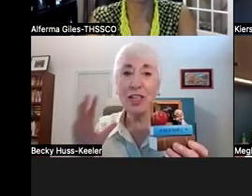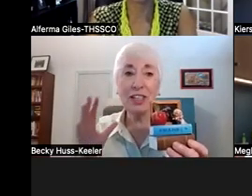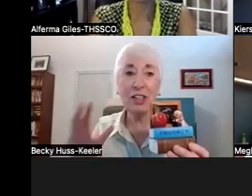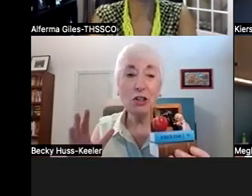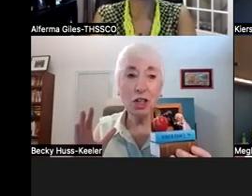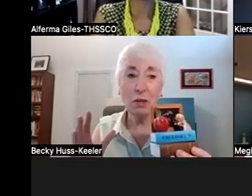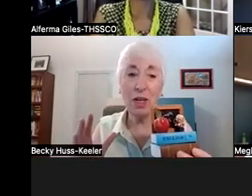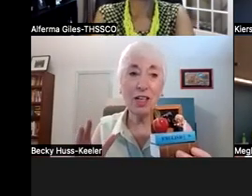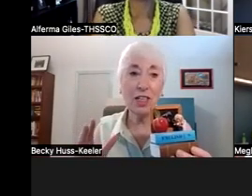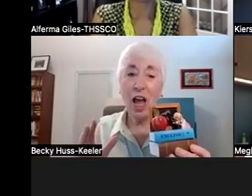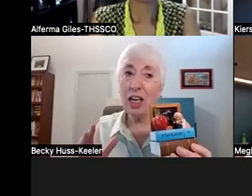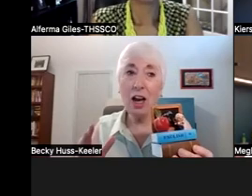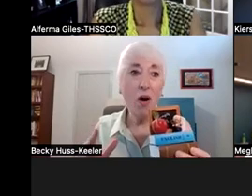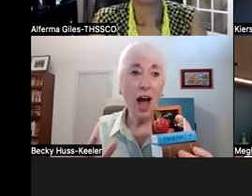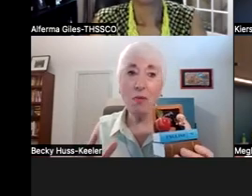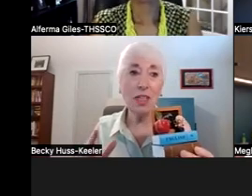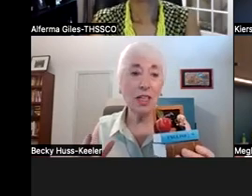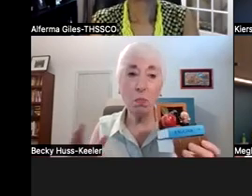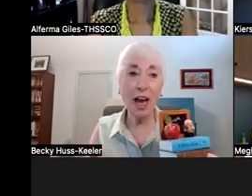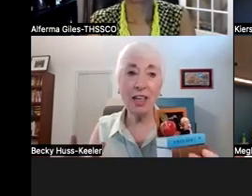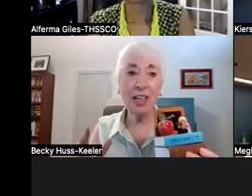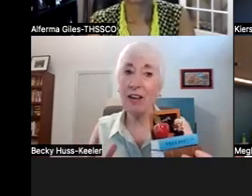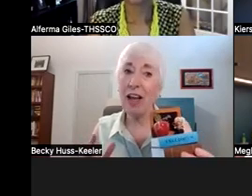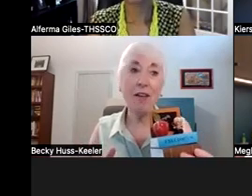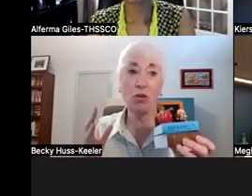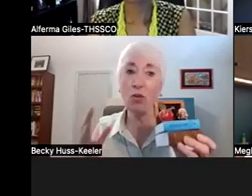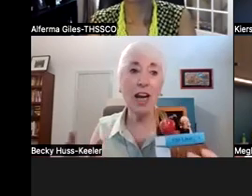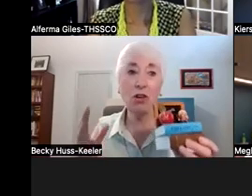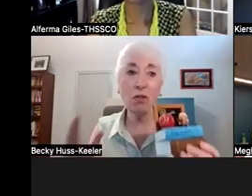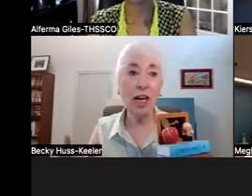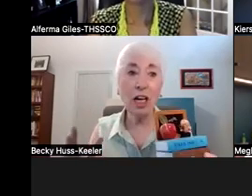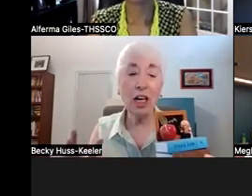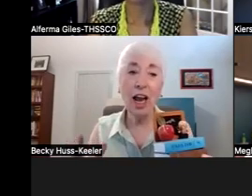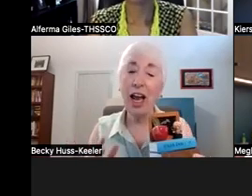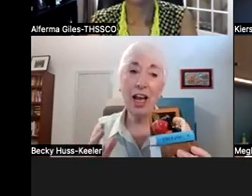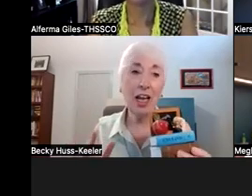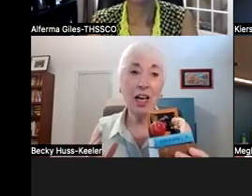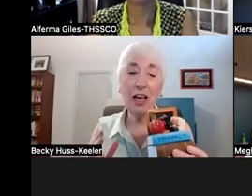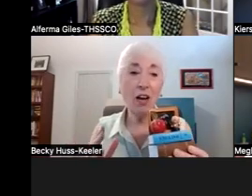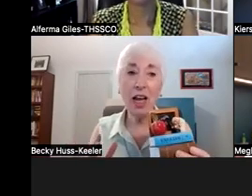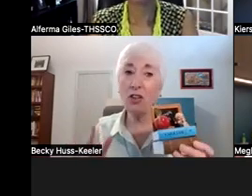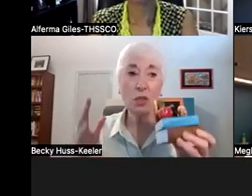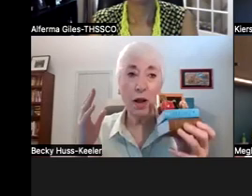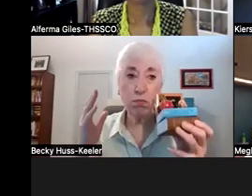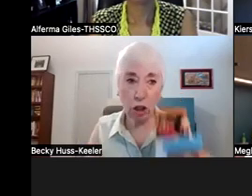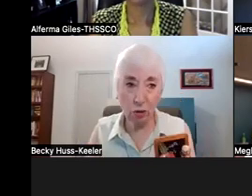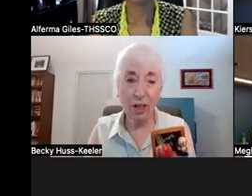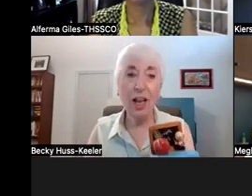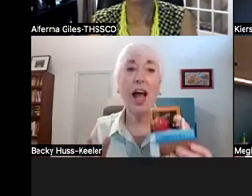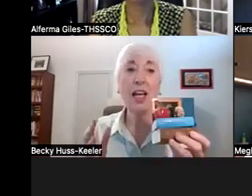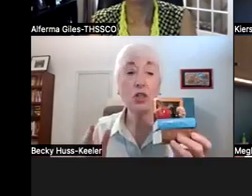so disillusioned because, you know, I was expecting to have a great career and it just